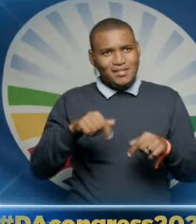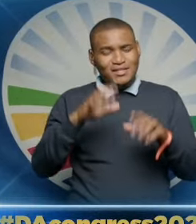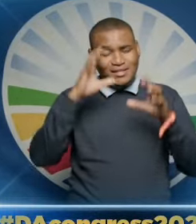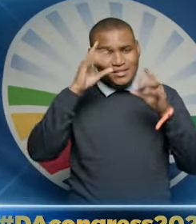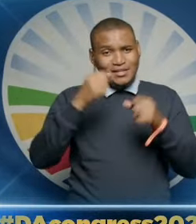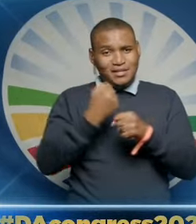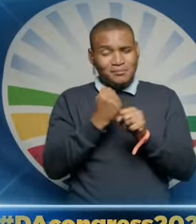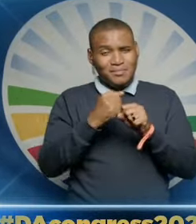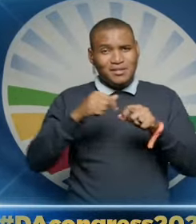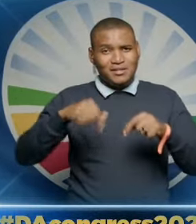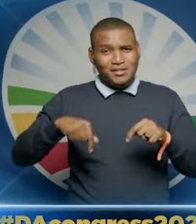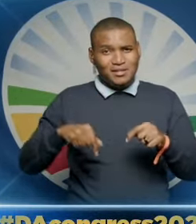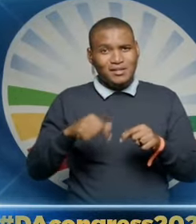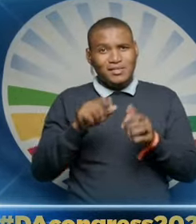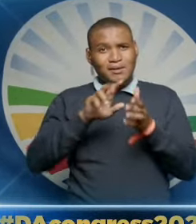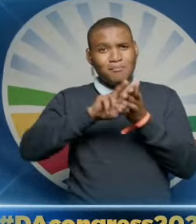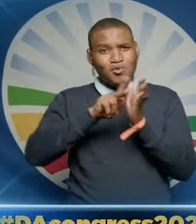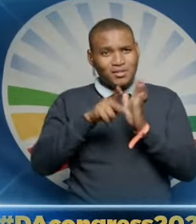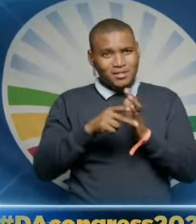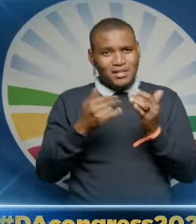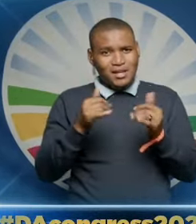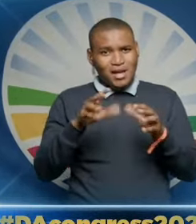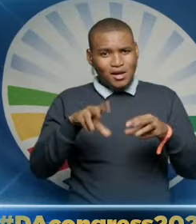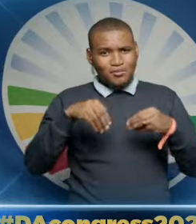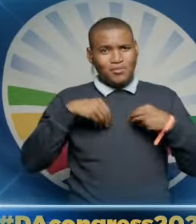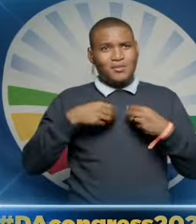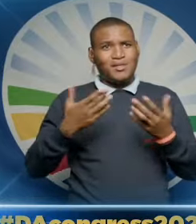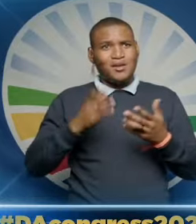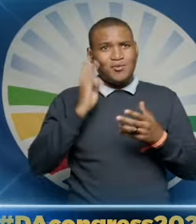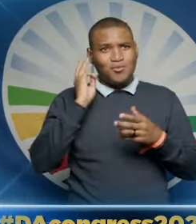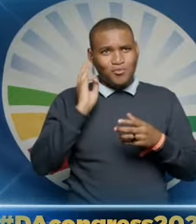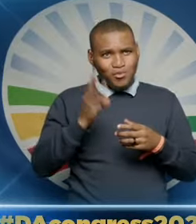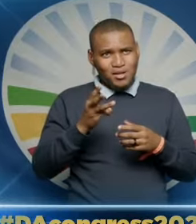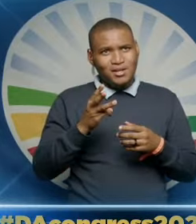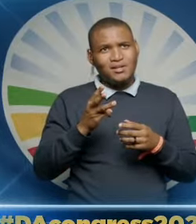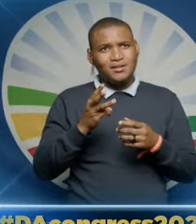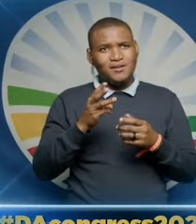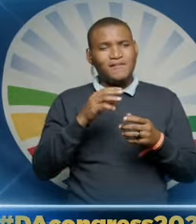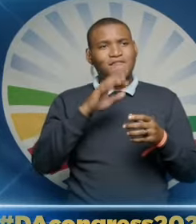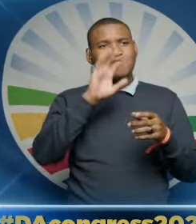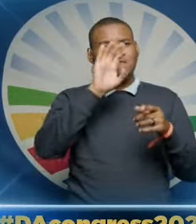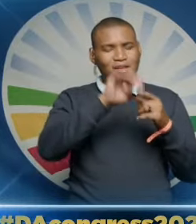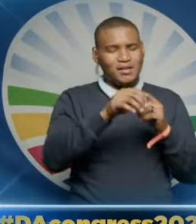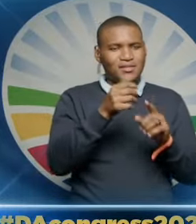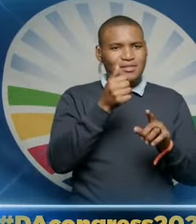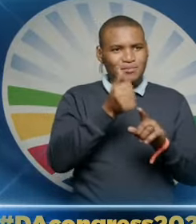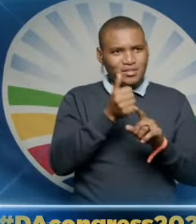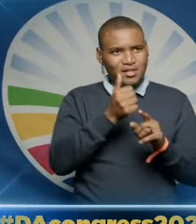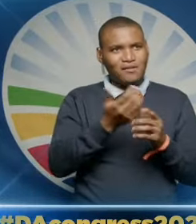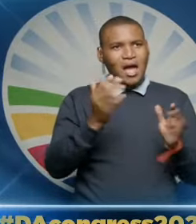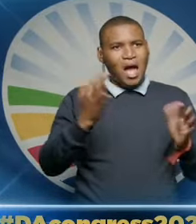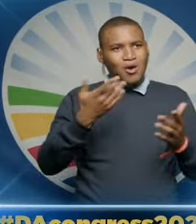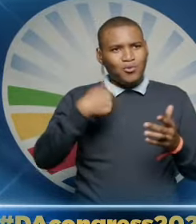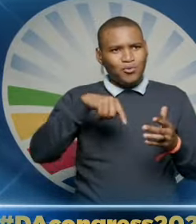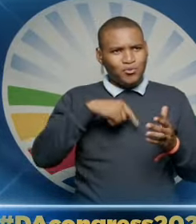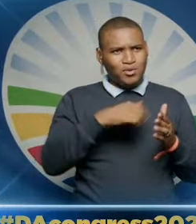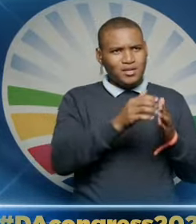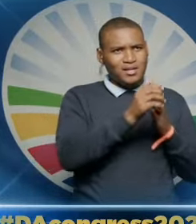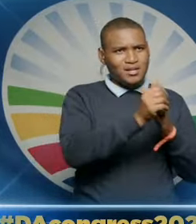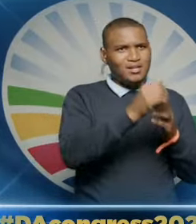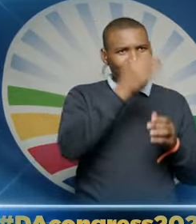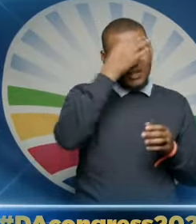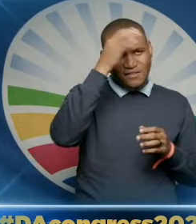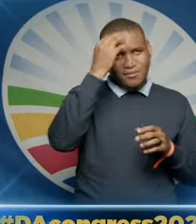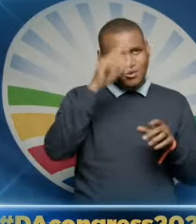that are decided, the policies that are adopted will inevitably find themselves in how we govern, in how we try